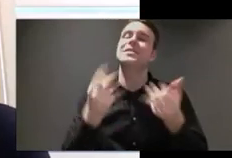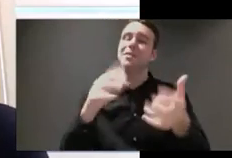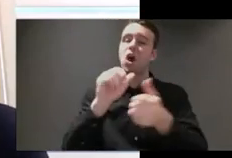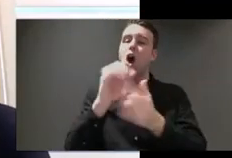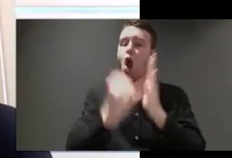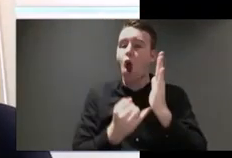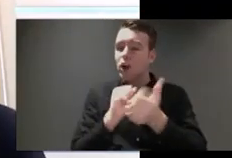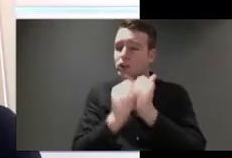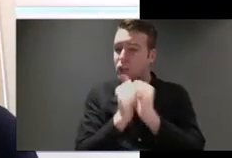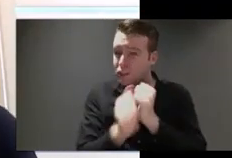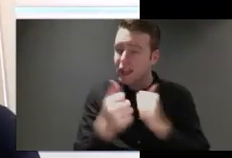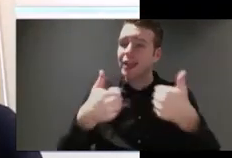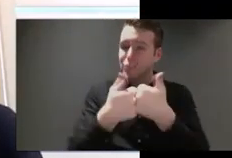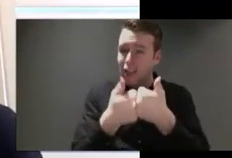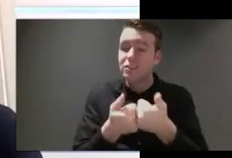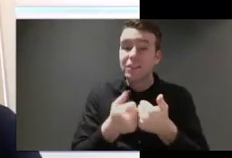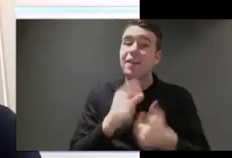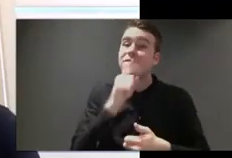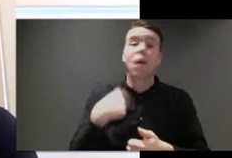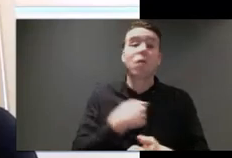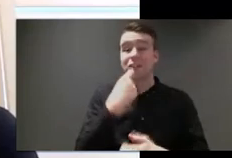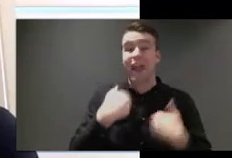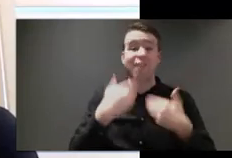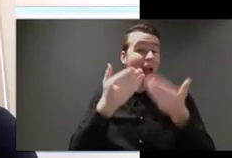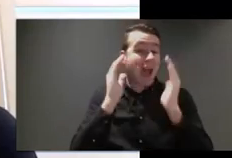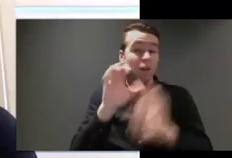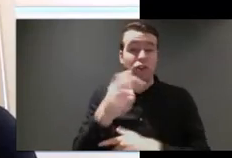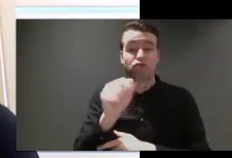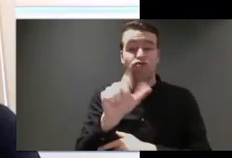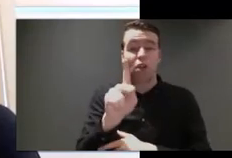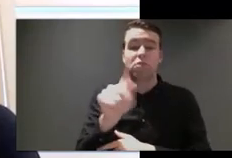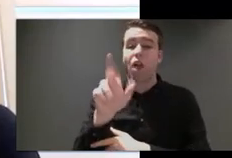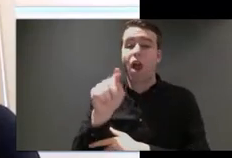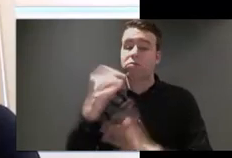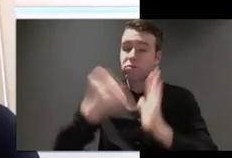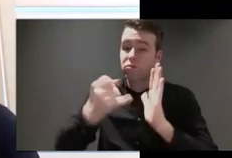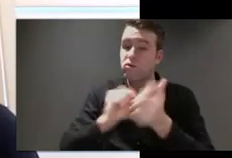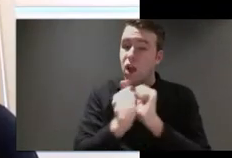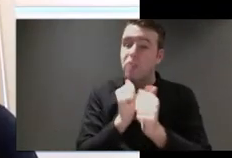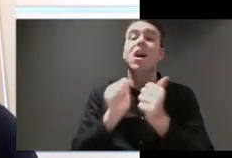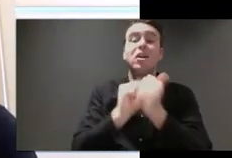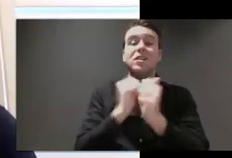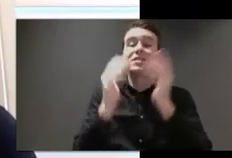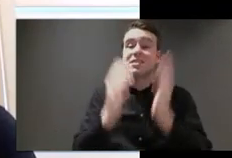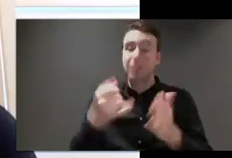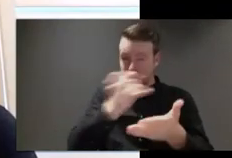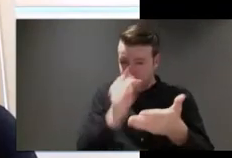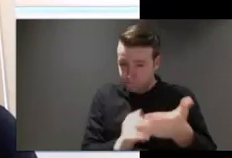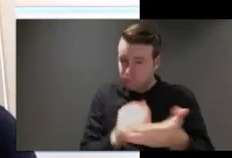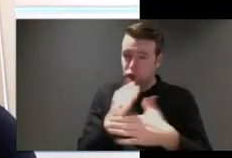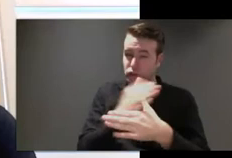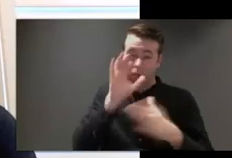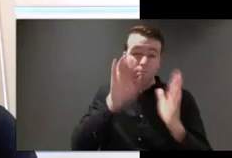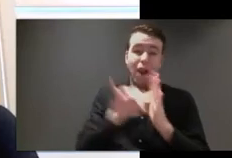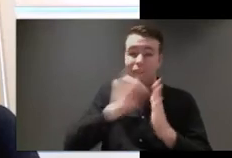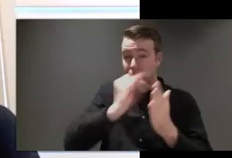and contests. In fact, we recently had our Halloween chalk art contest, where contestants created and shared pictures of their